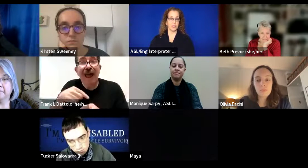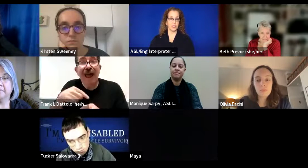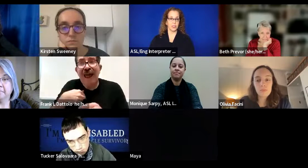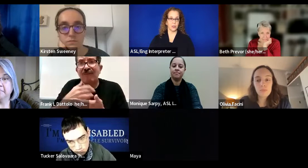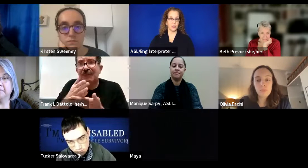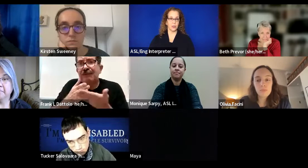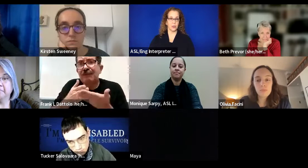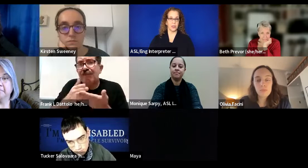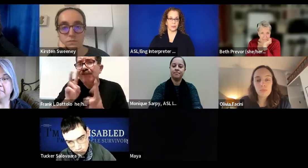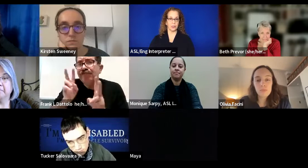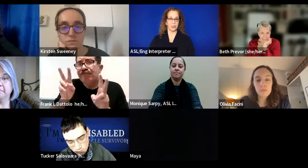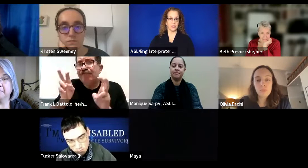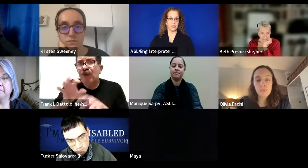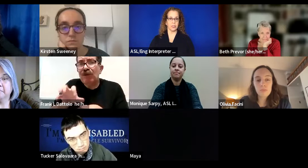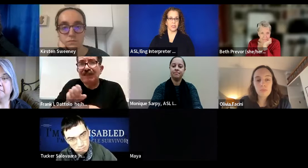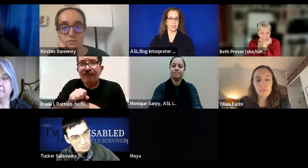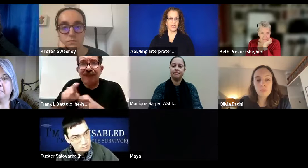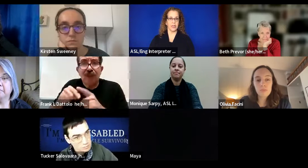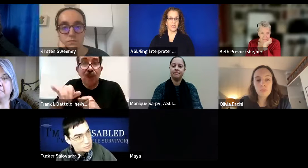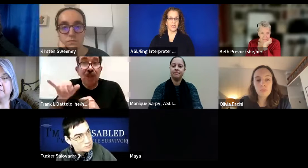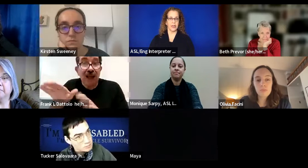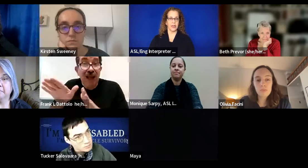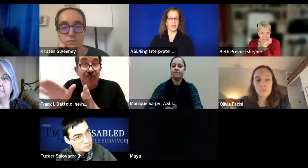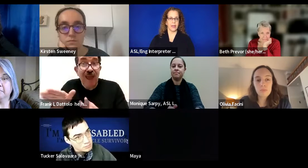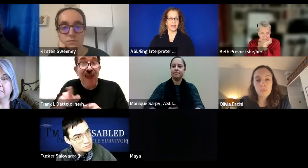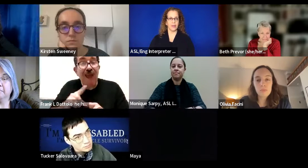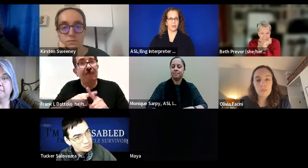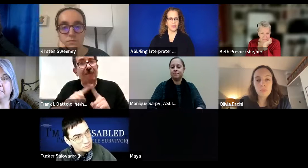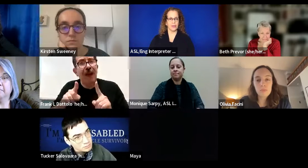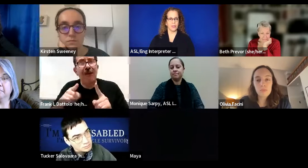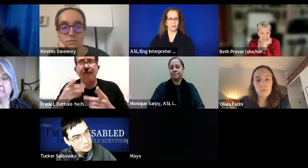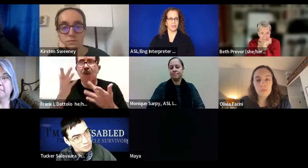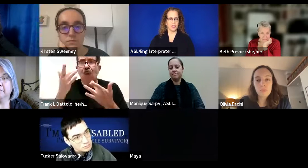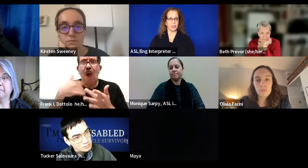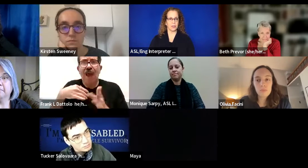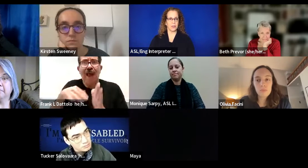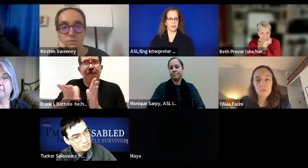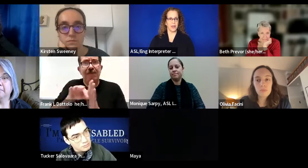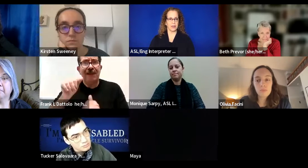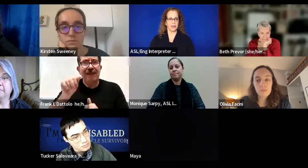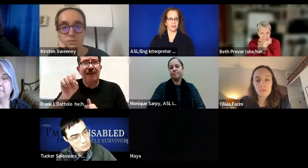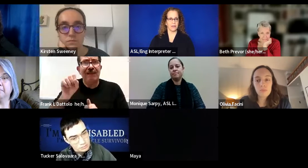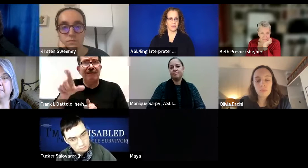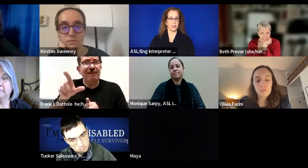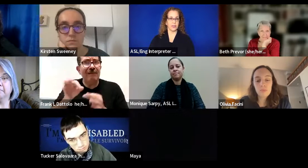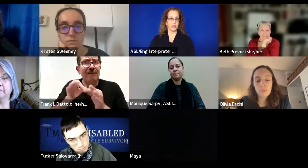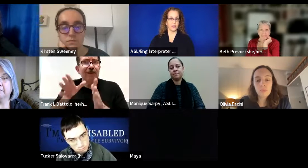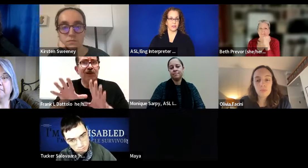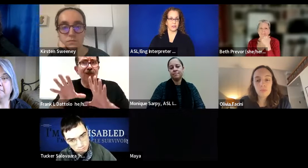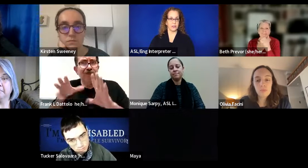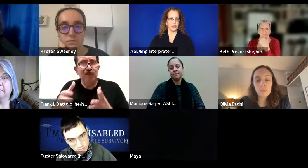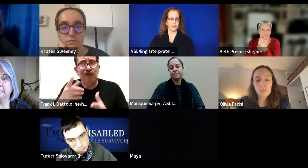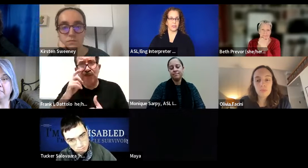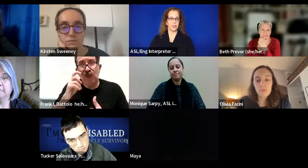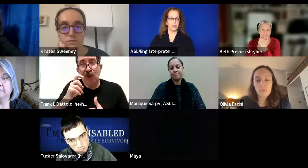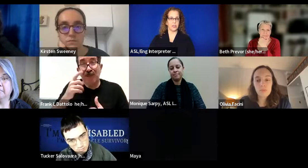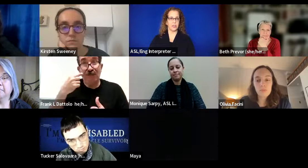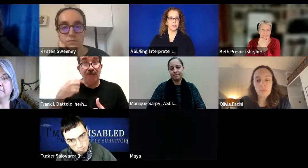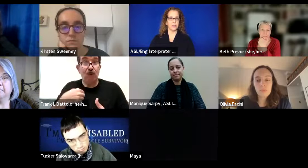I've experienced theater with open captions, and I do have some reservations about that for myself.